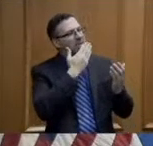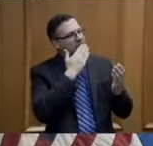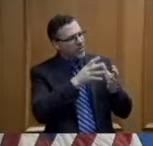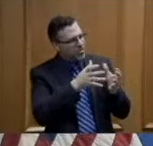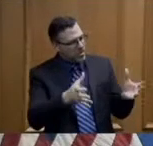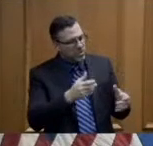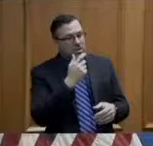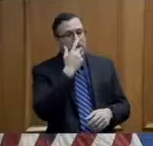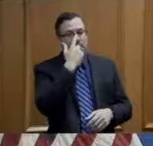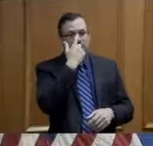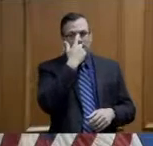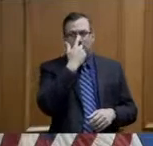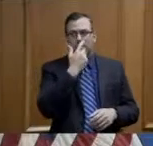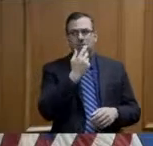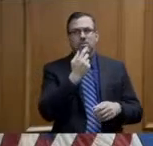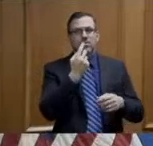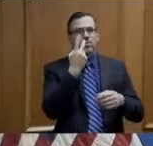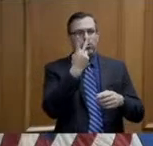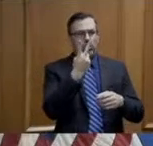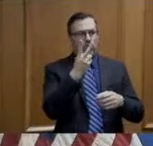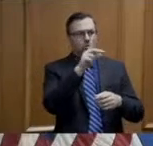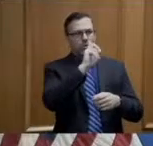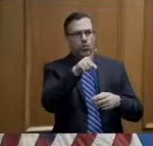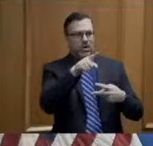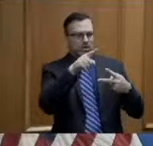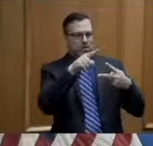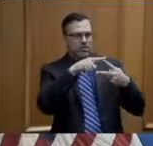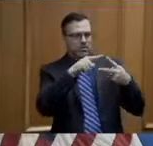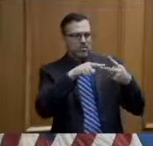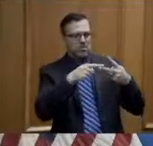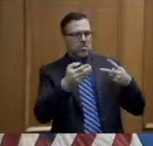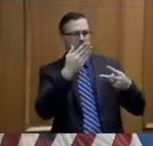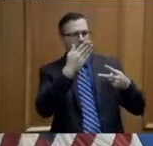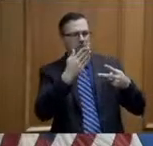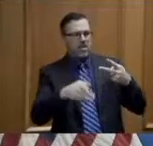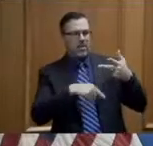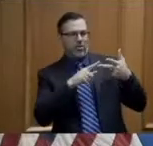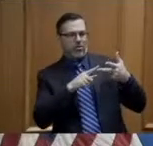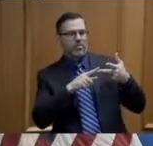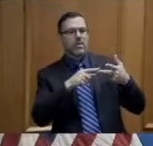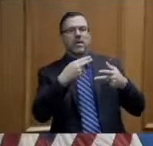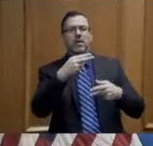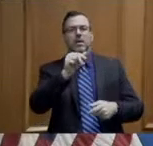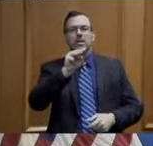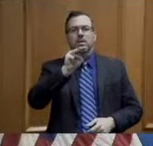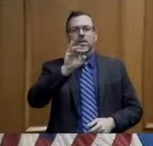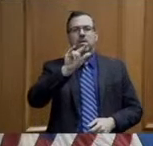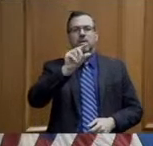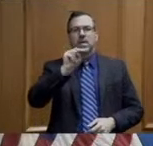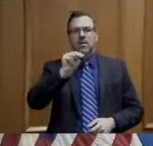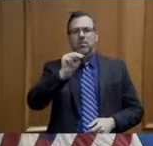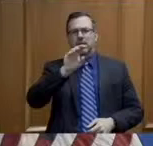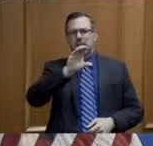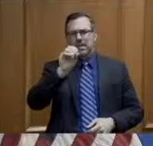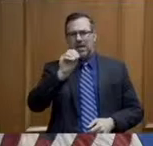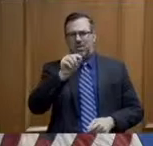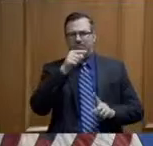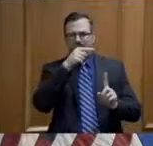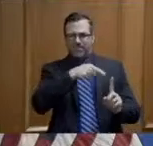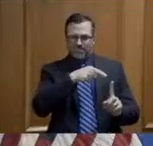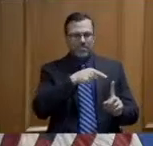I've got a two-part question and maybe a follow-up, Hamilton County specific. One is